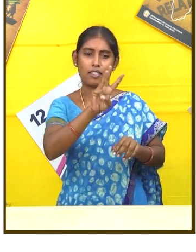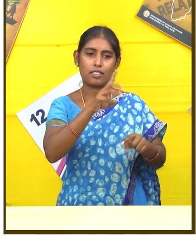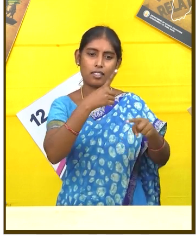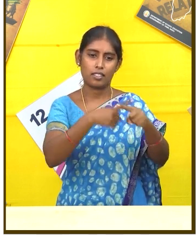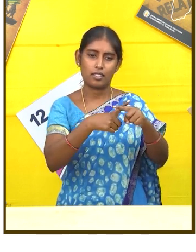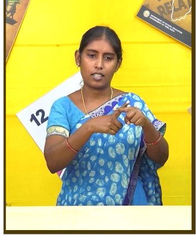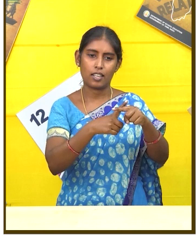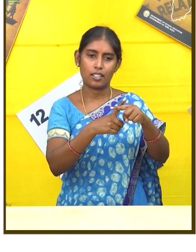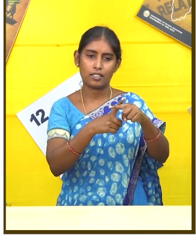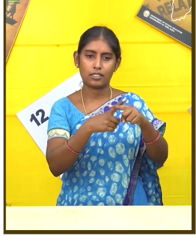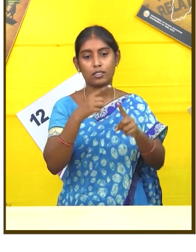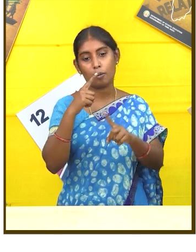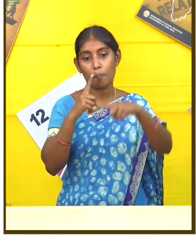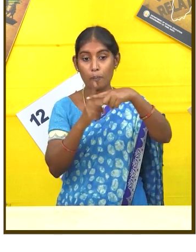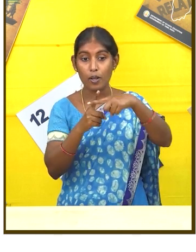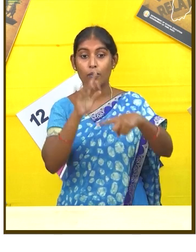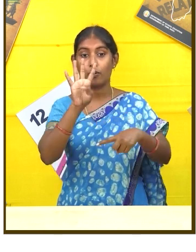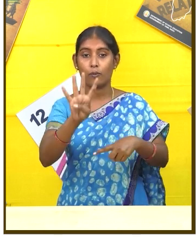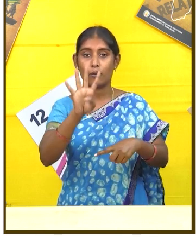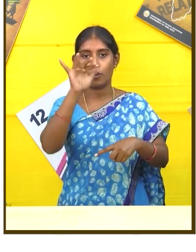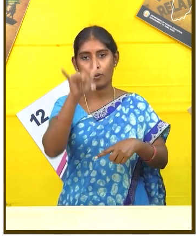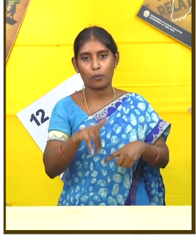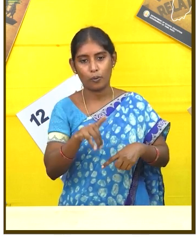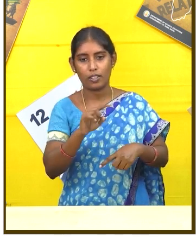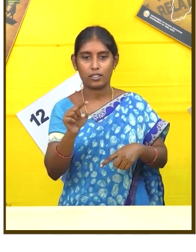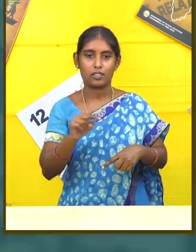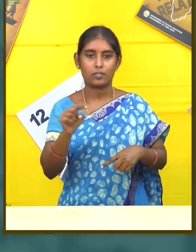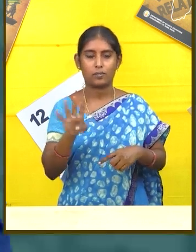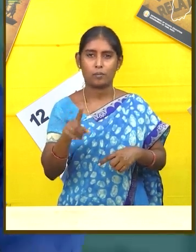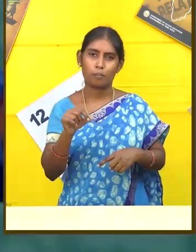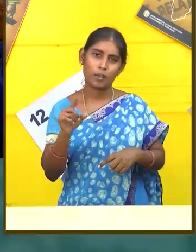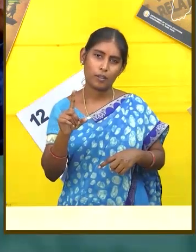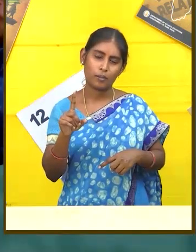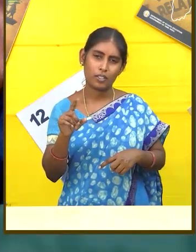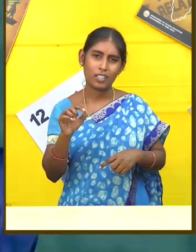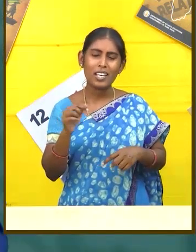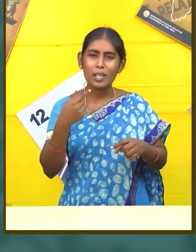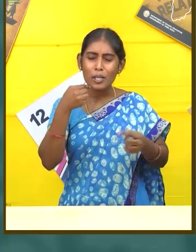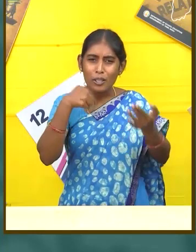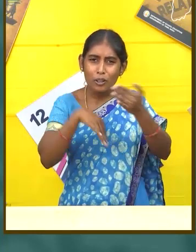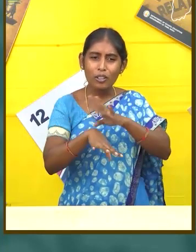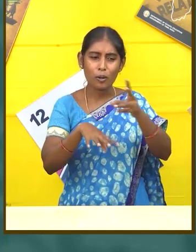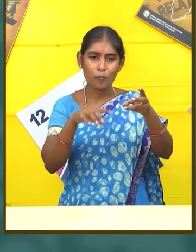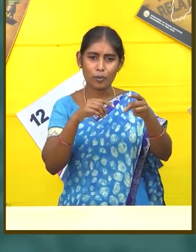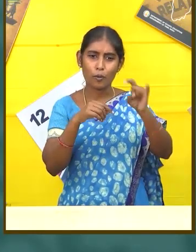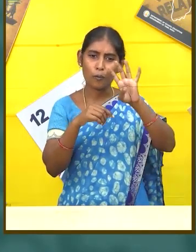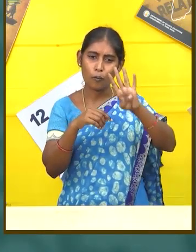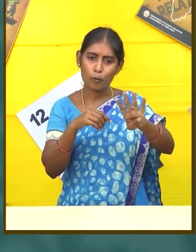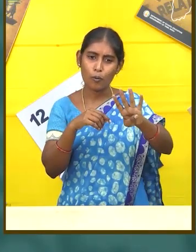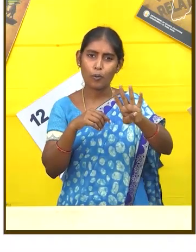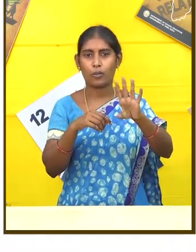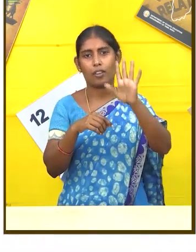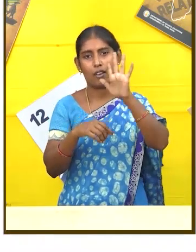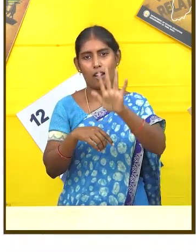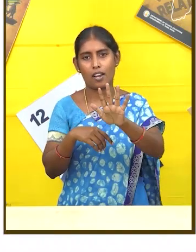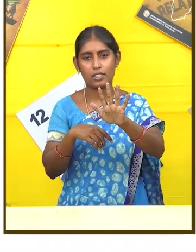Here we have to cancel one more variable, either x or y. It is up to you. We can select which is. But in both the